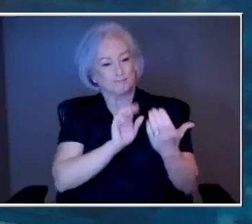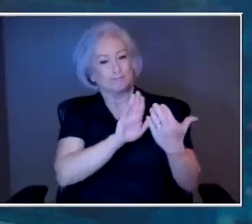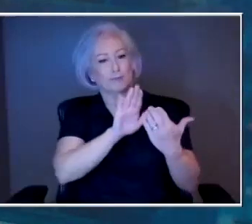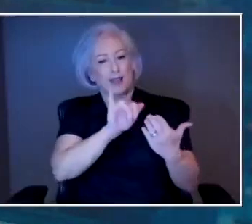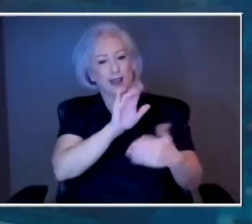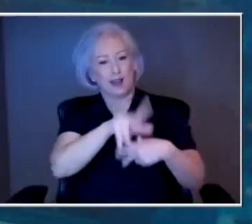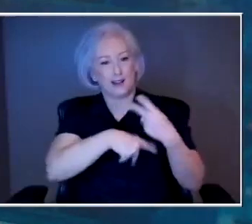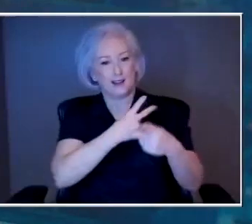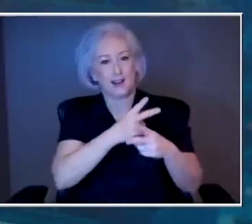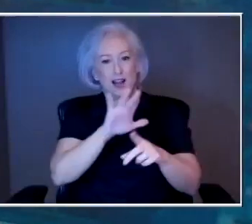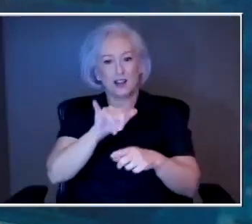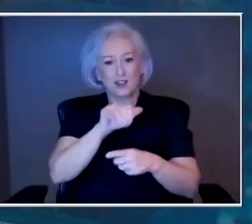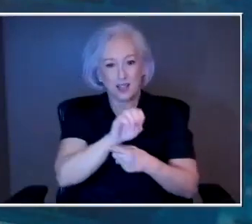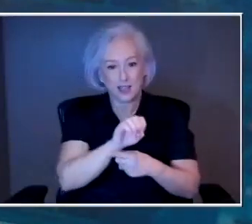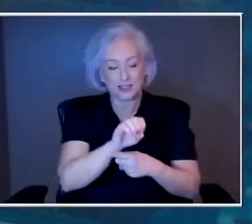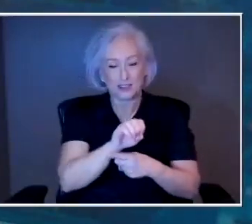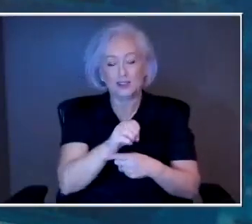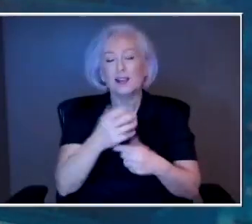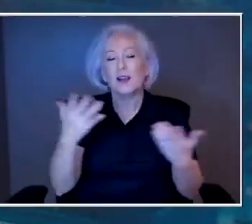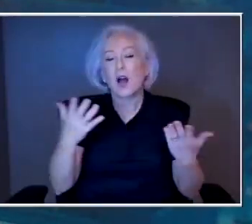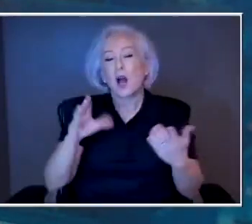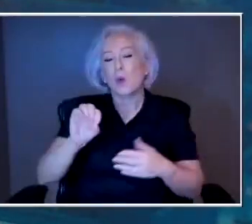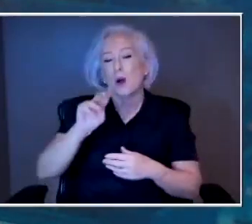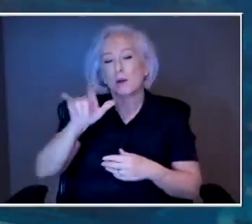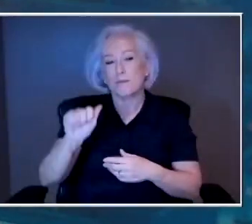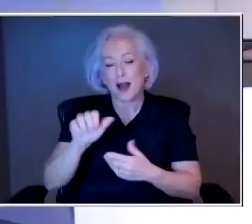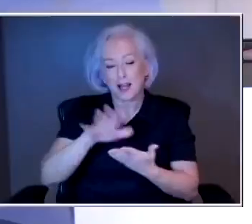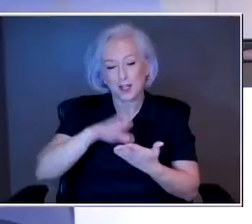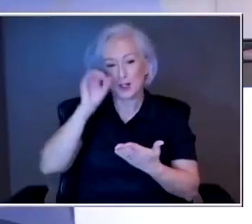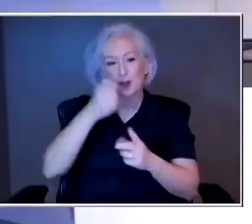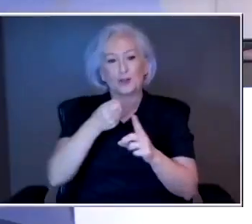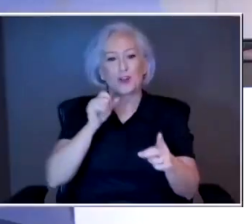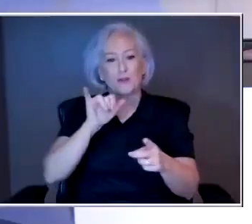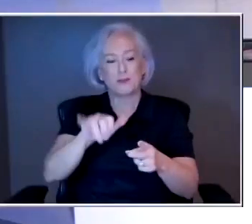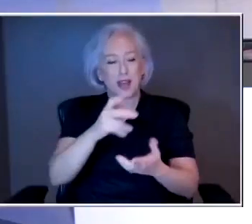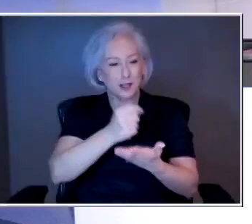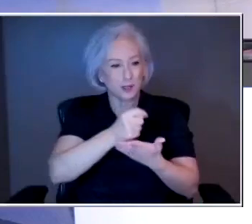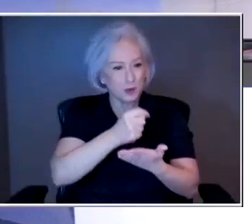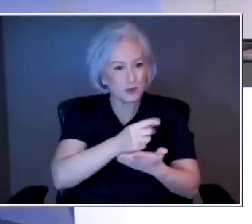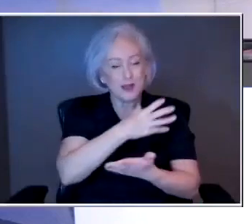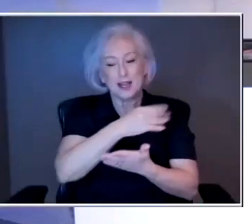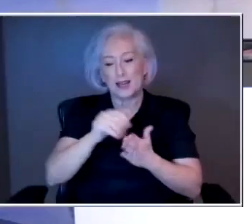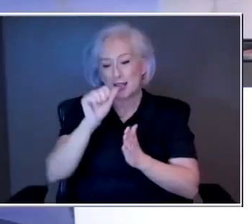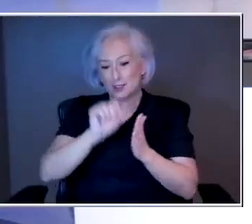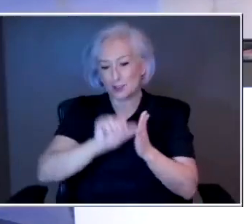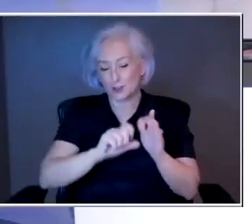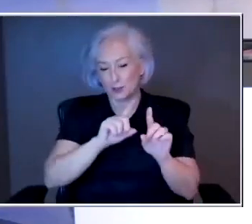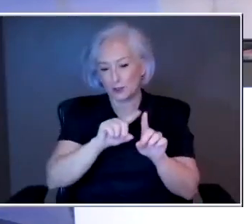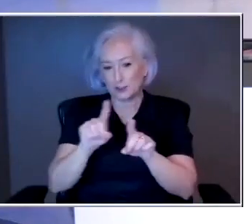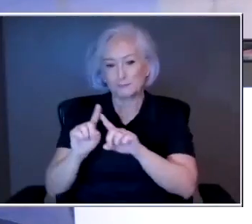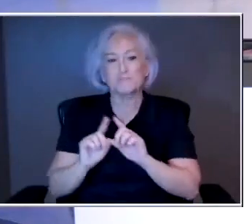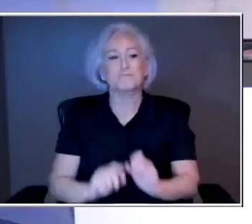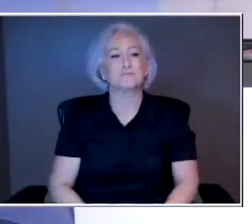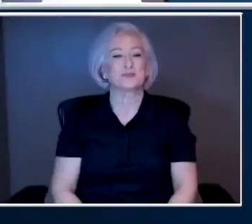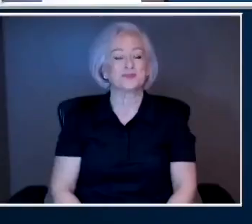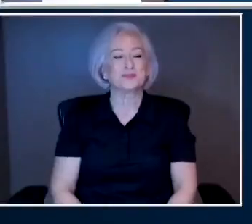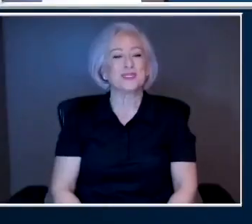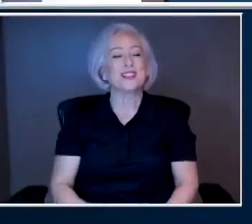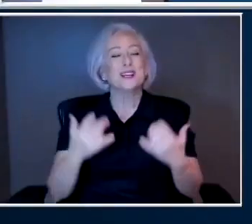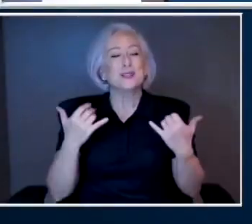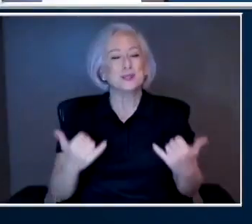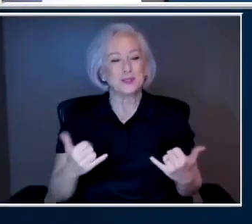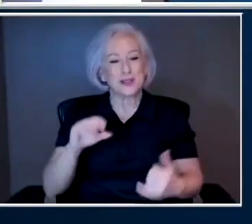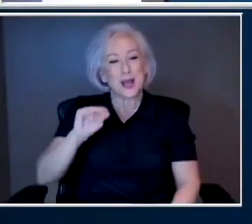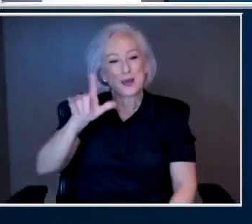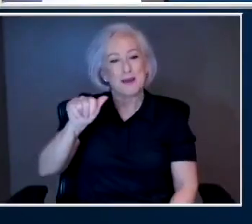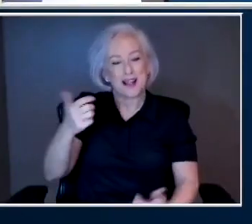numerous treatments and surgeries. So we are glad to have Mila in studio with us today. Along with us is her medical oncologist